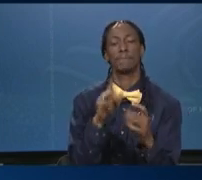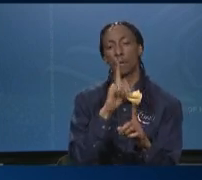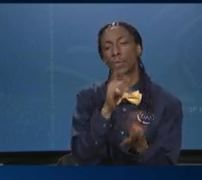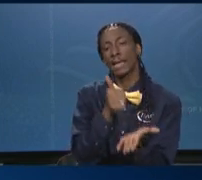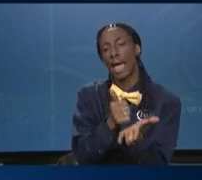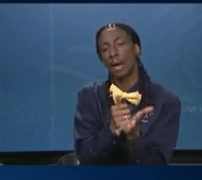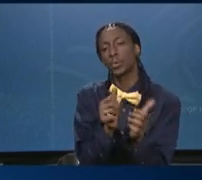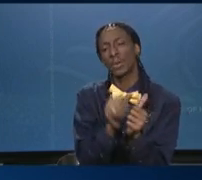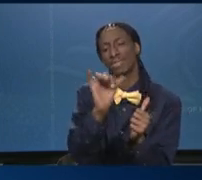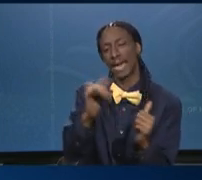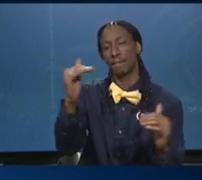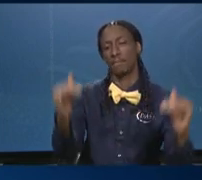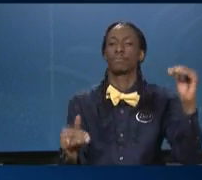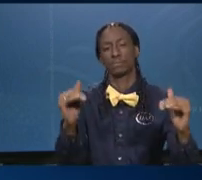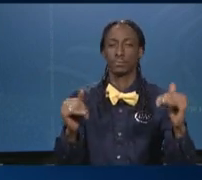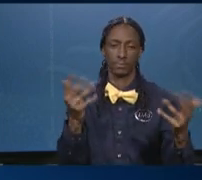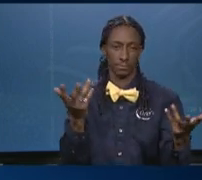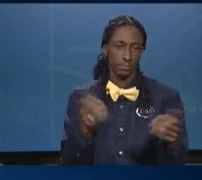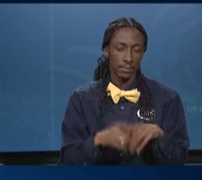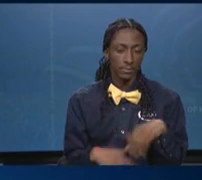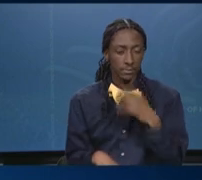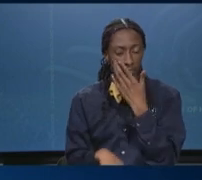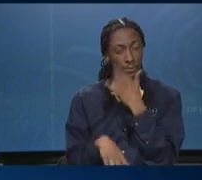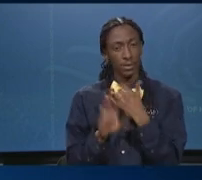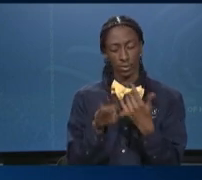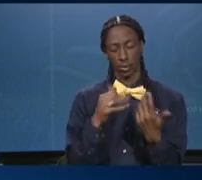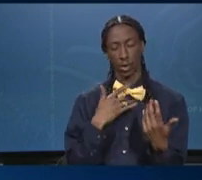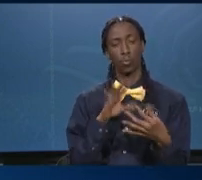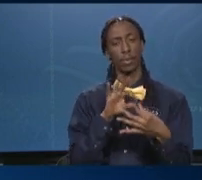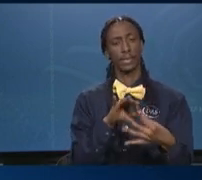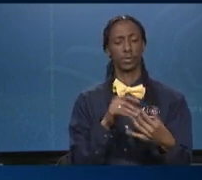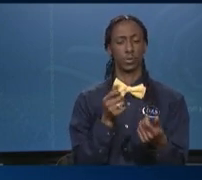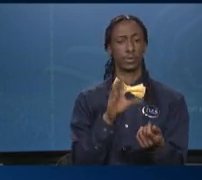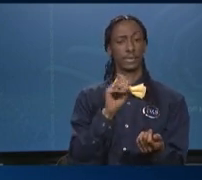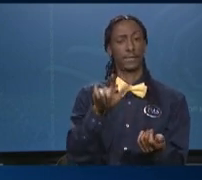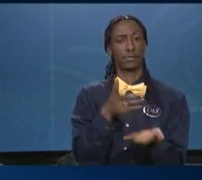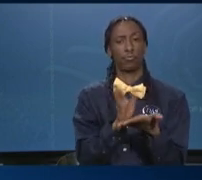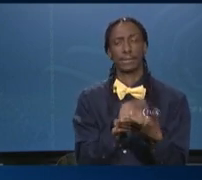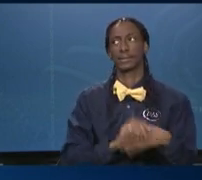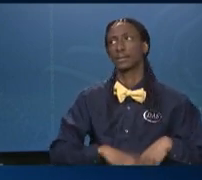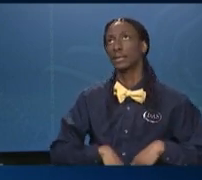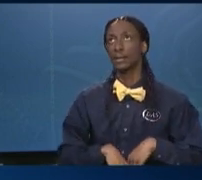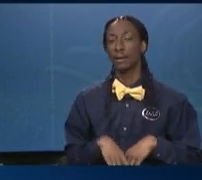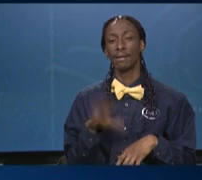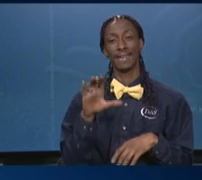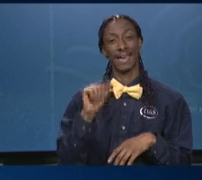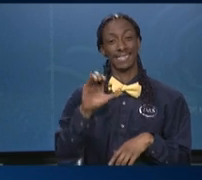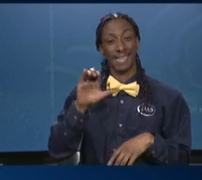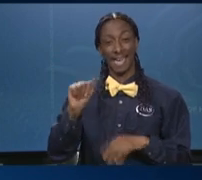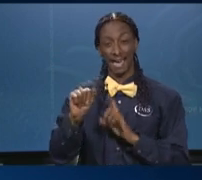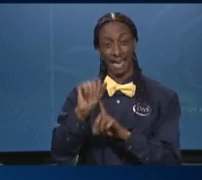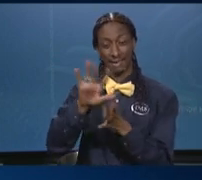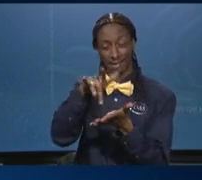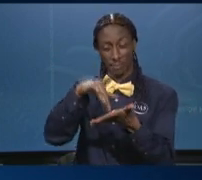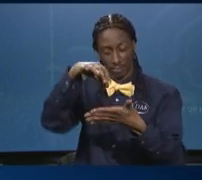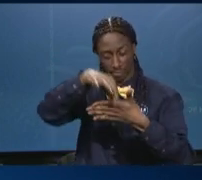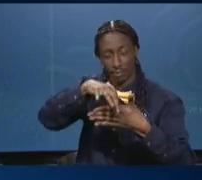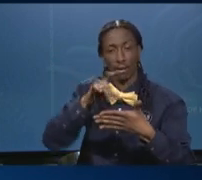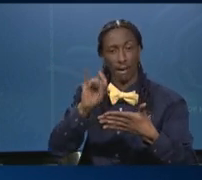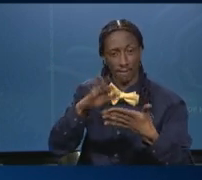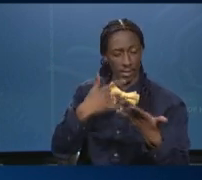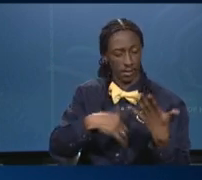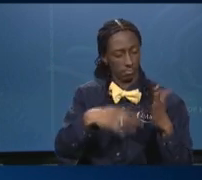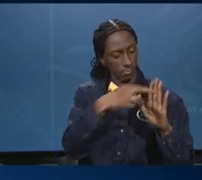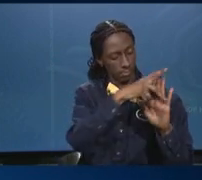that rebalancing. In terms of civil rights, I mean, the Affordable Care Act at its core in these